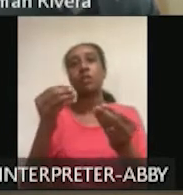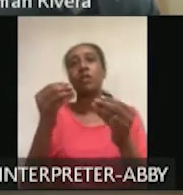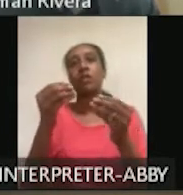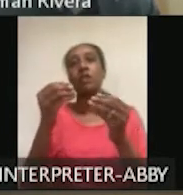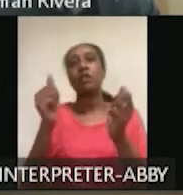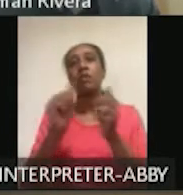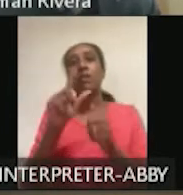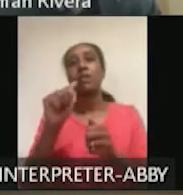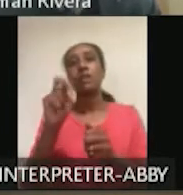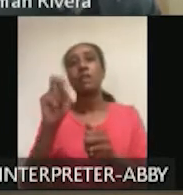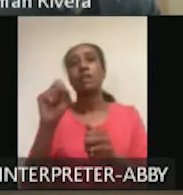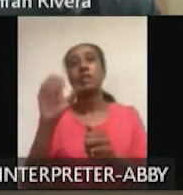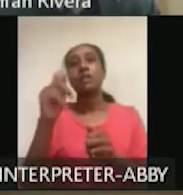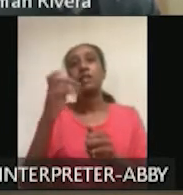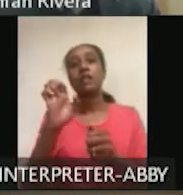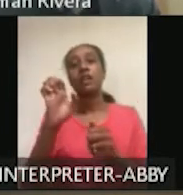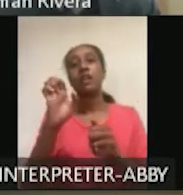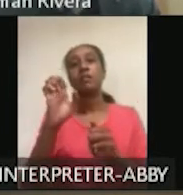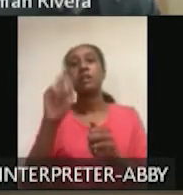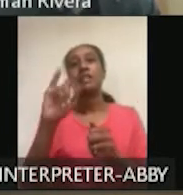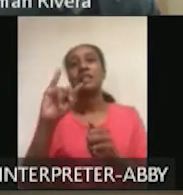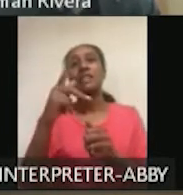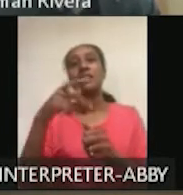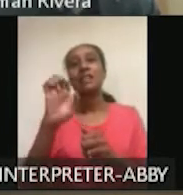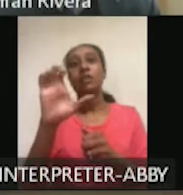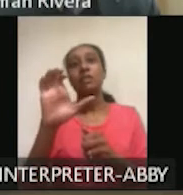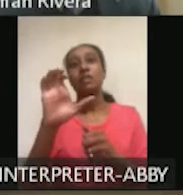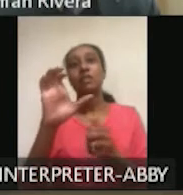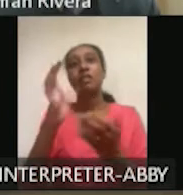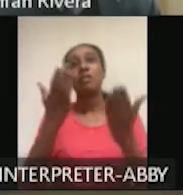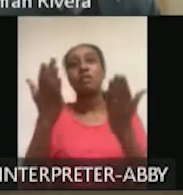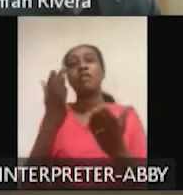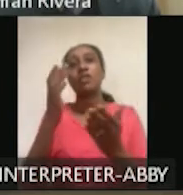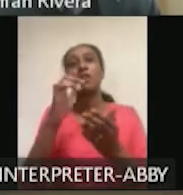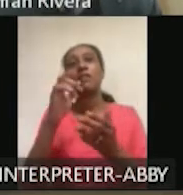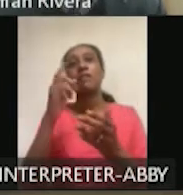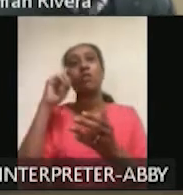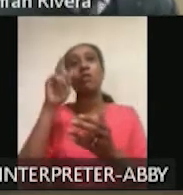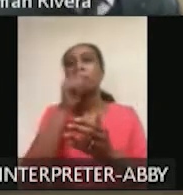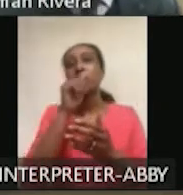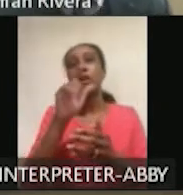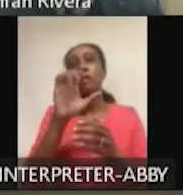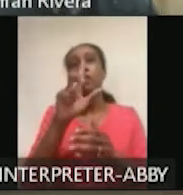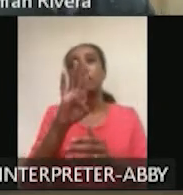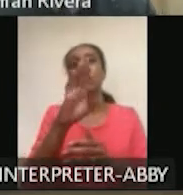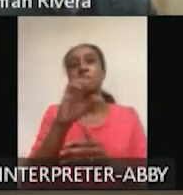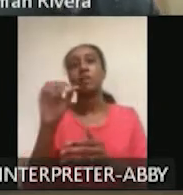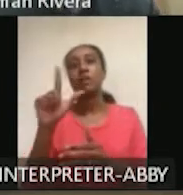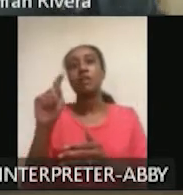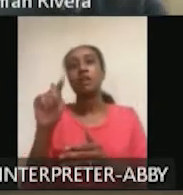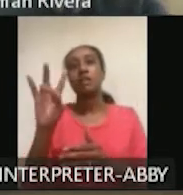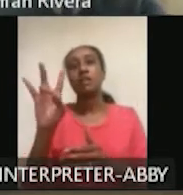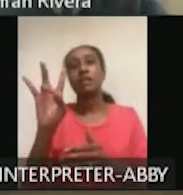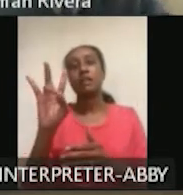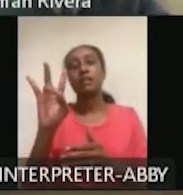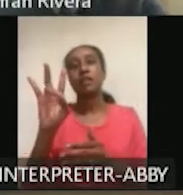landscape manual, a type C buffer is required between the Veterans Private Club and Lot 7, which consists